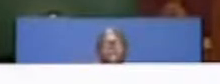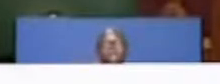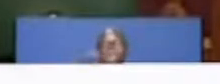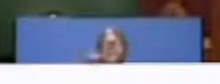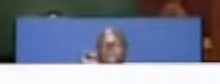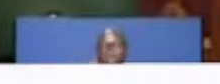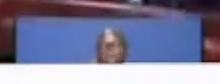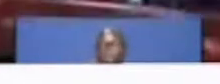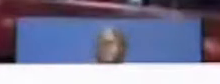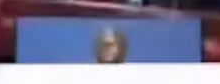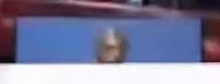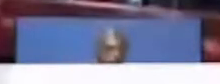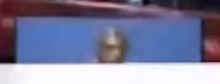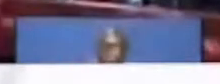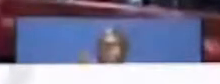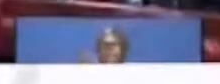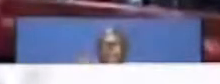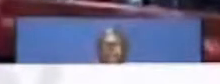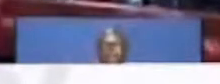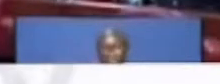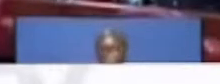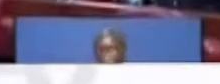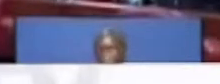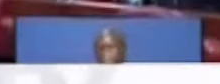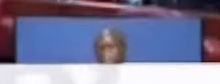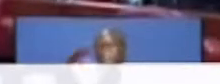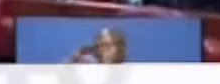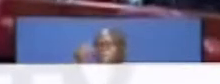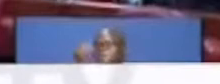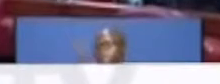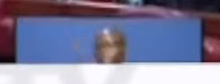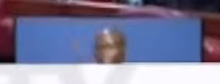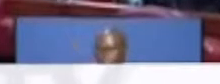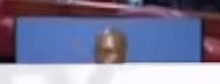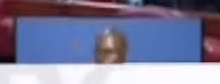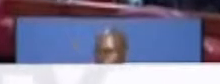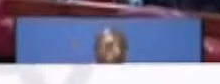stealing. Mr. Speaker,